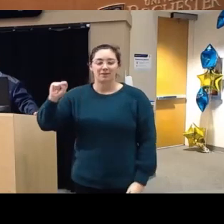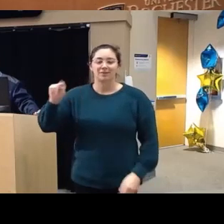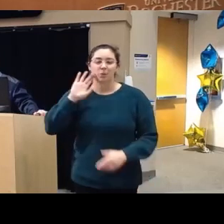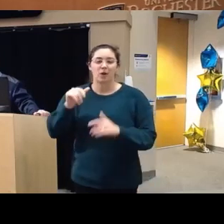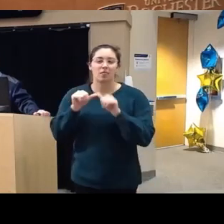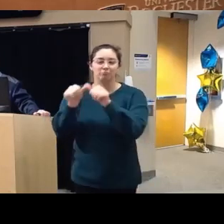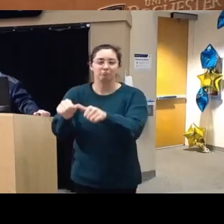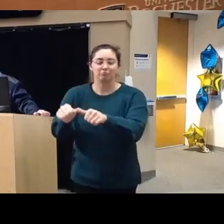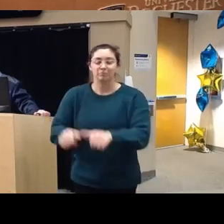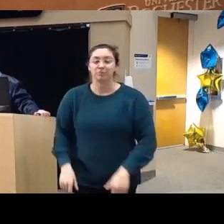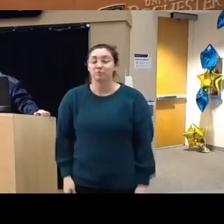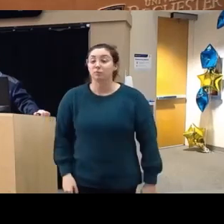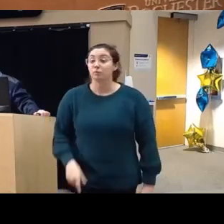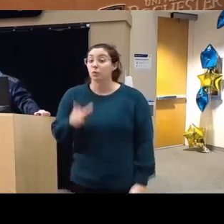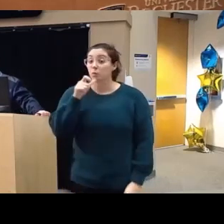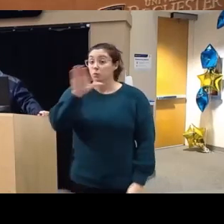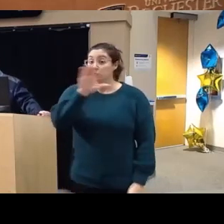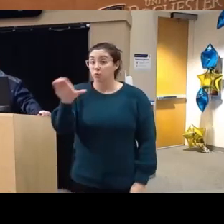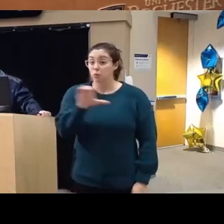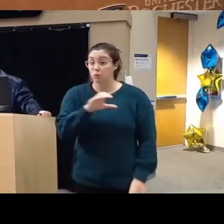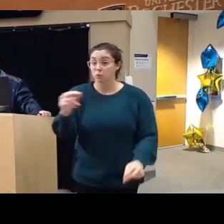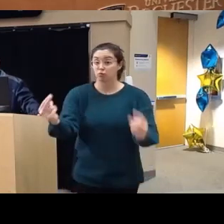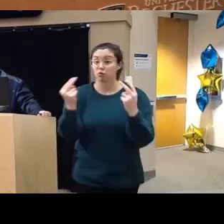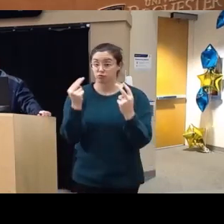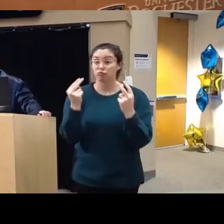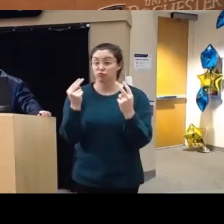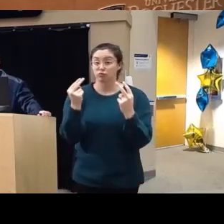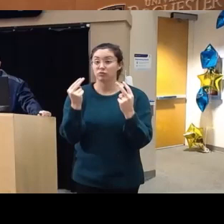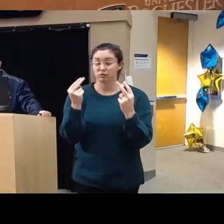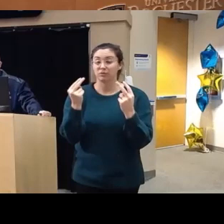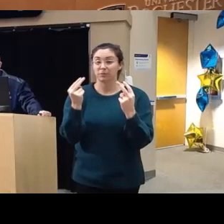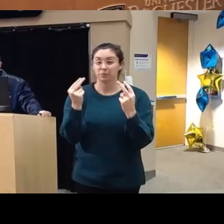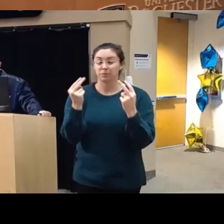for those of you who are watching this by Zoom,